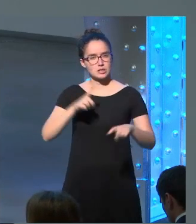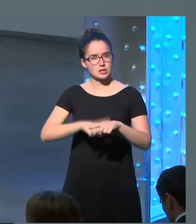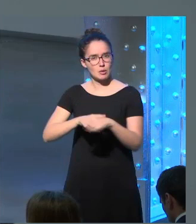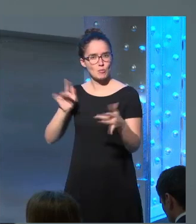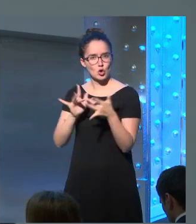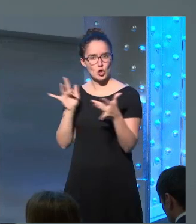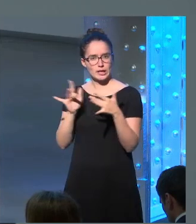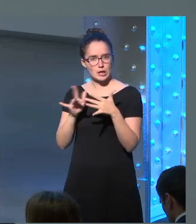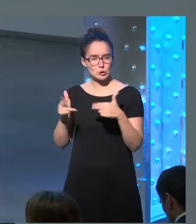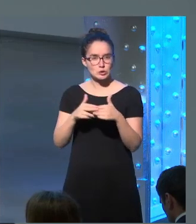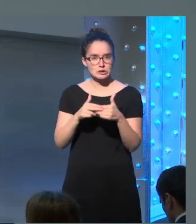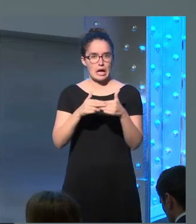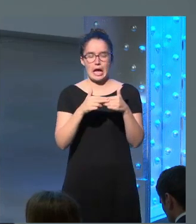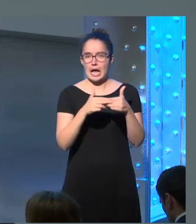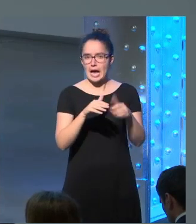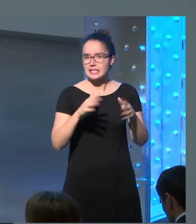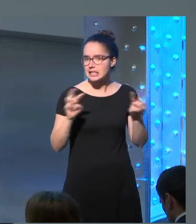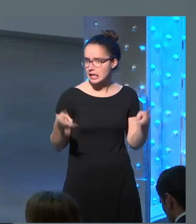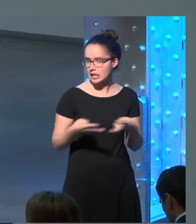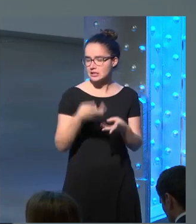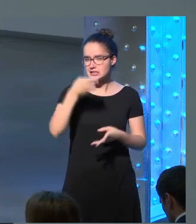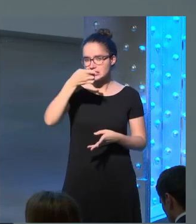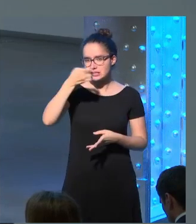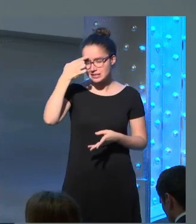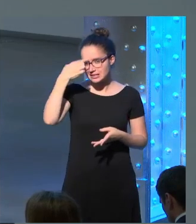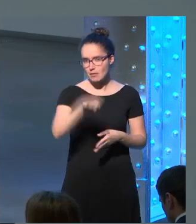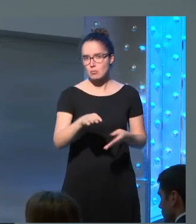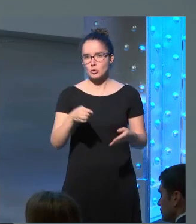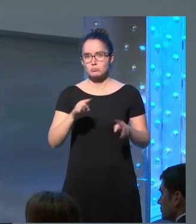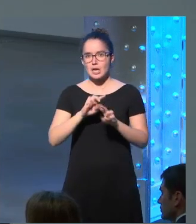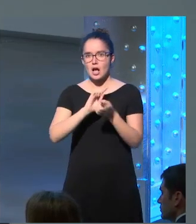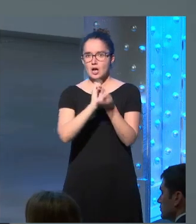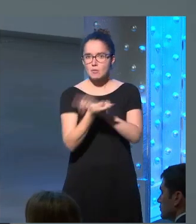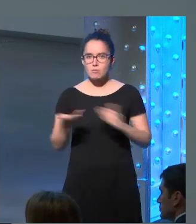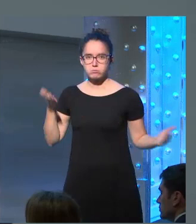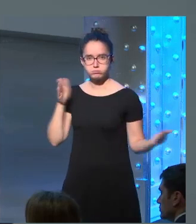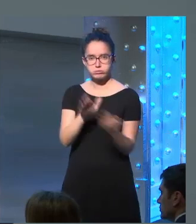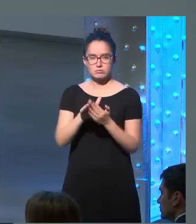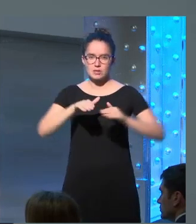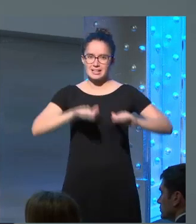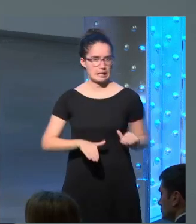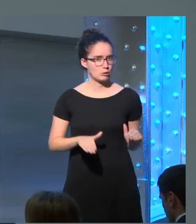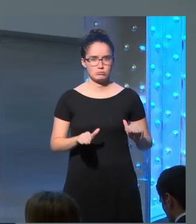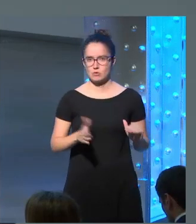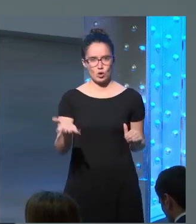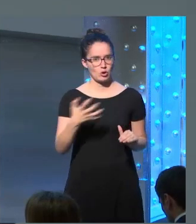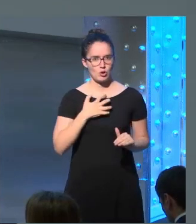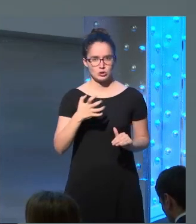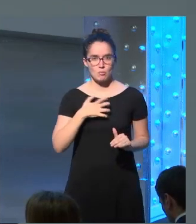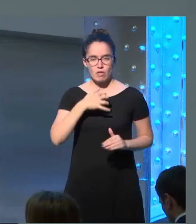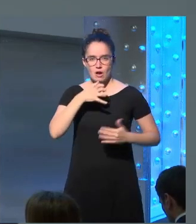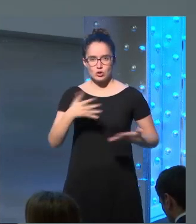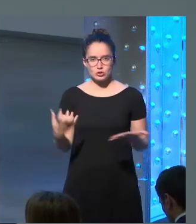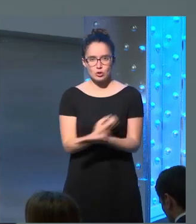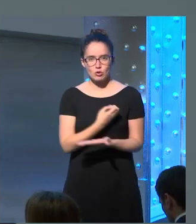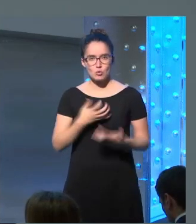more informed, and we spend more time connected. And we know that in order to face the challenges, keeping still is not